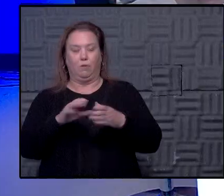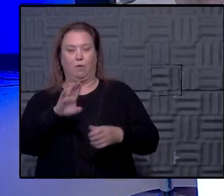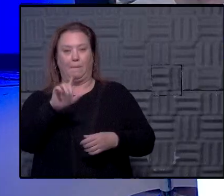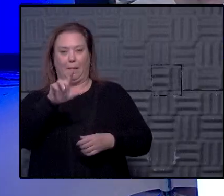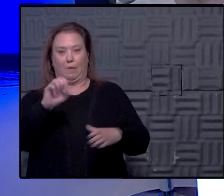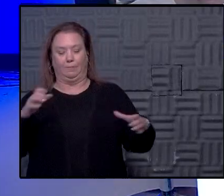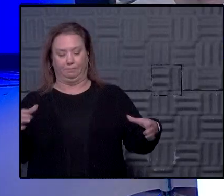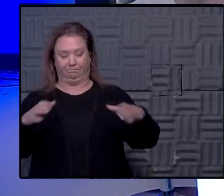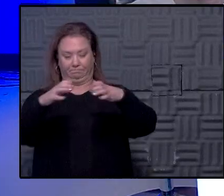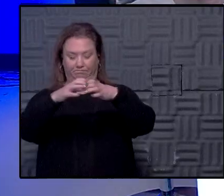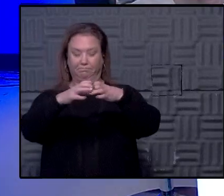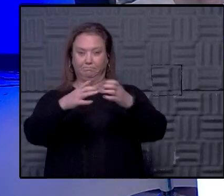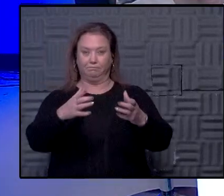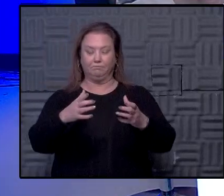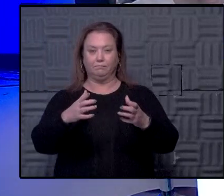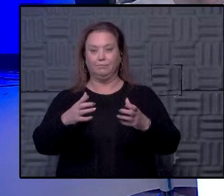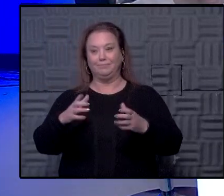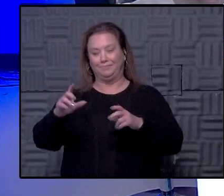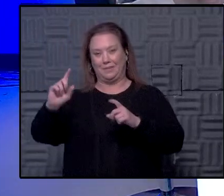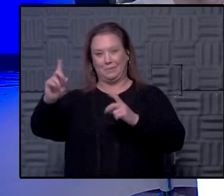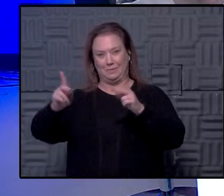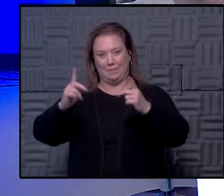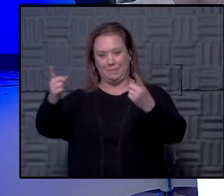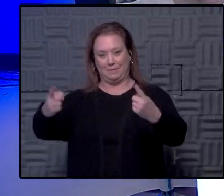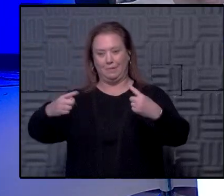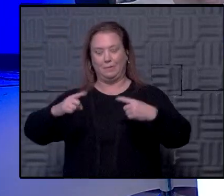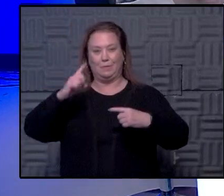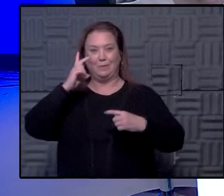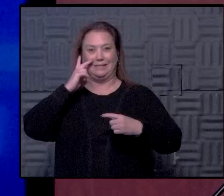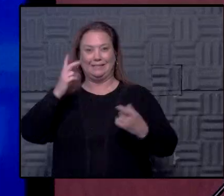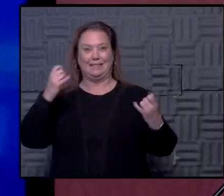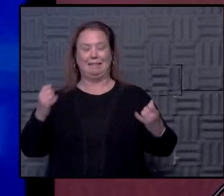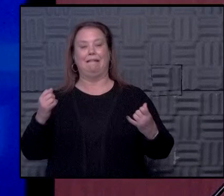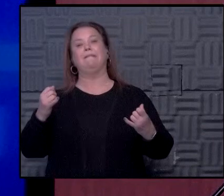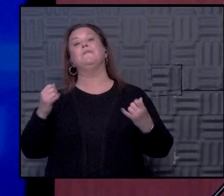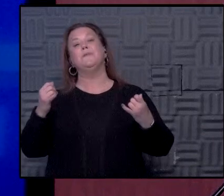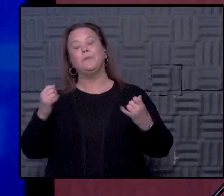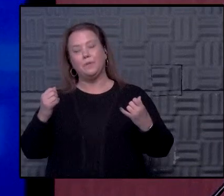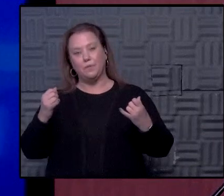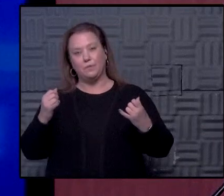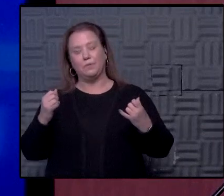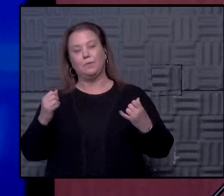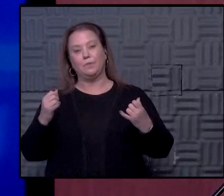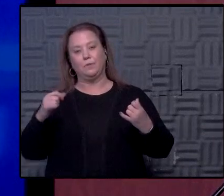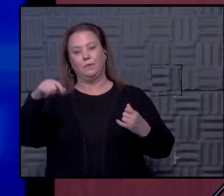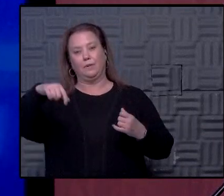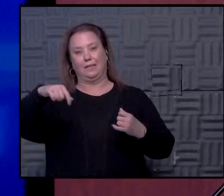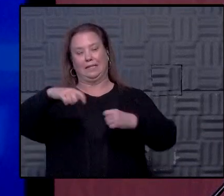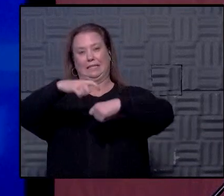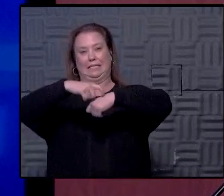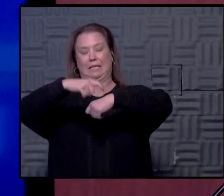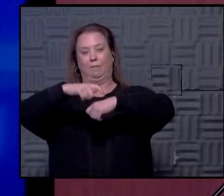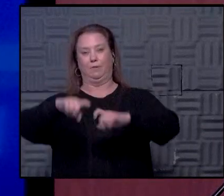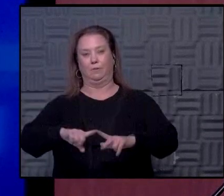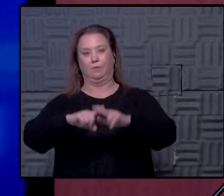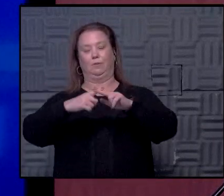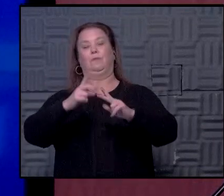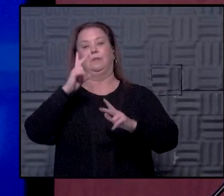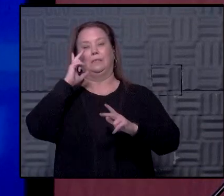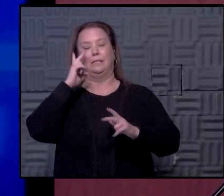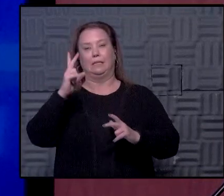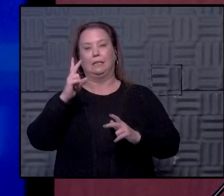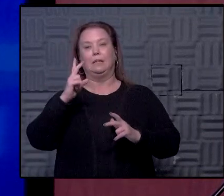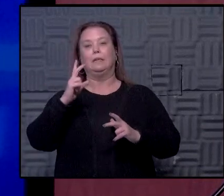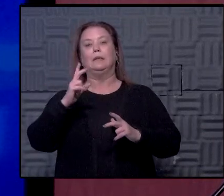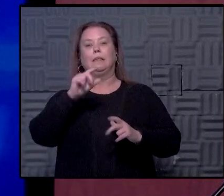Yeah, and some of those folks have come to see us, and we're starting to see it already. We're seeing some, Yep. and this is about the time you're going to start seeing it. Yep. We're starting